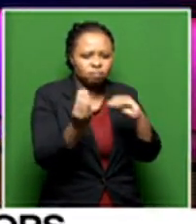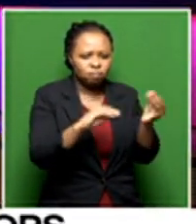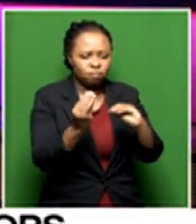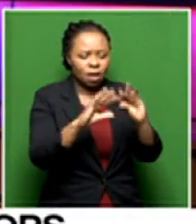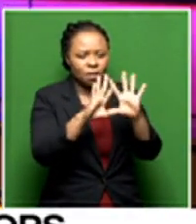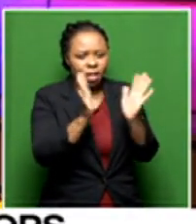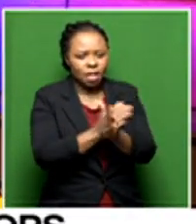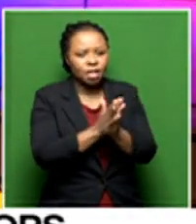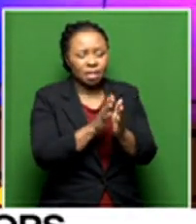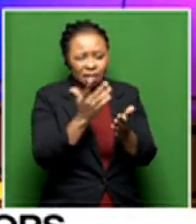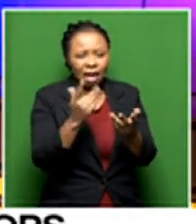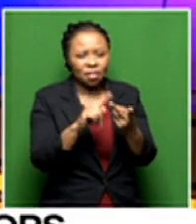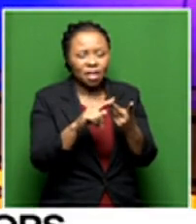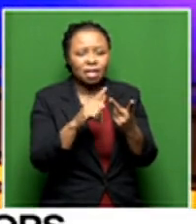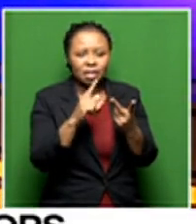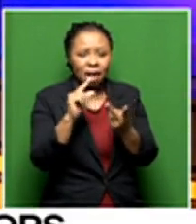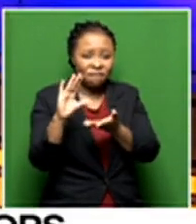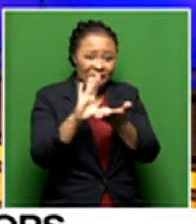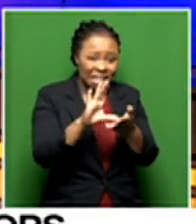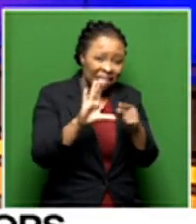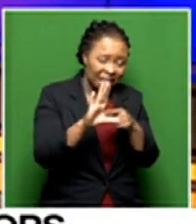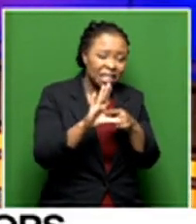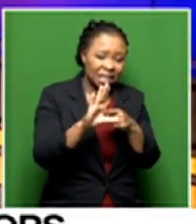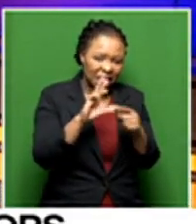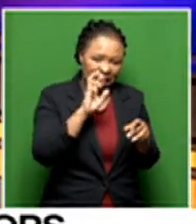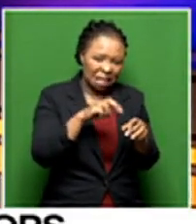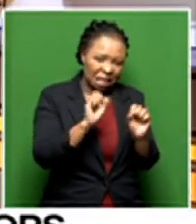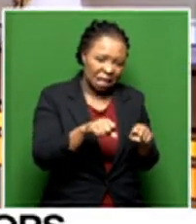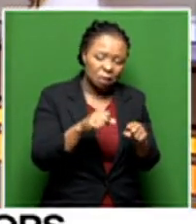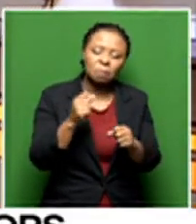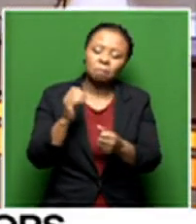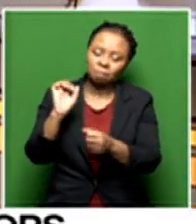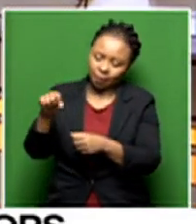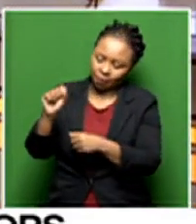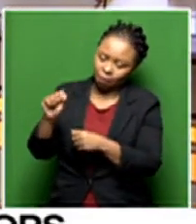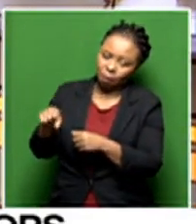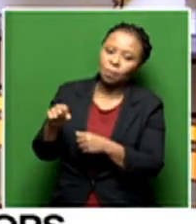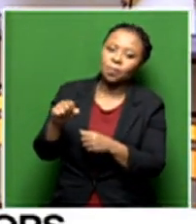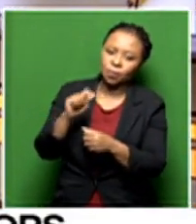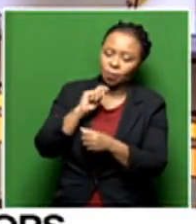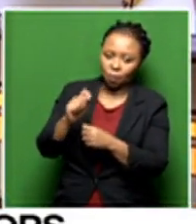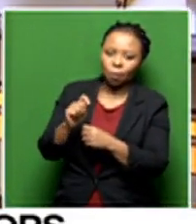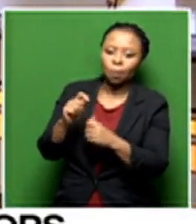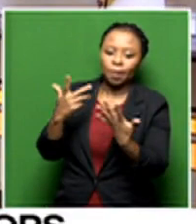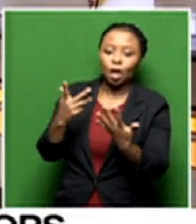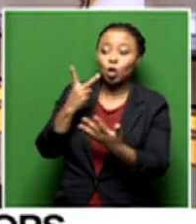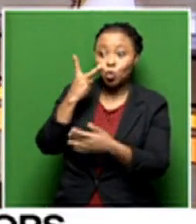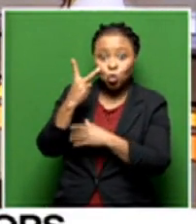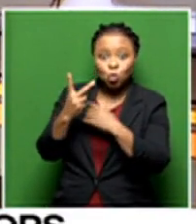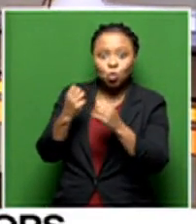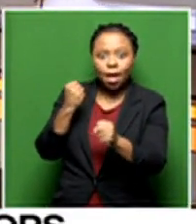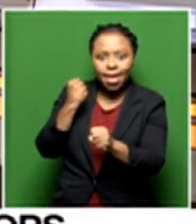suppose funding as well comes into play. Sure. It took me 2 years